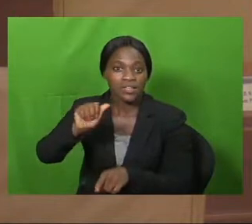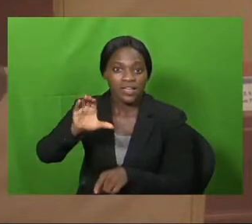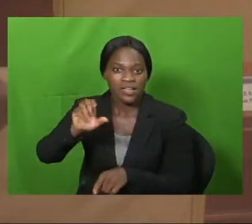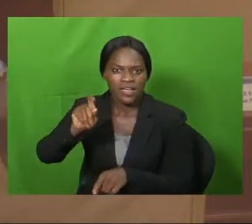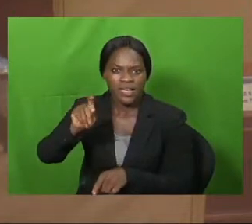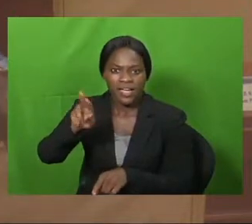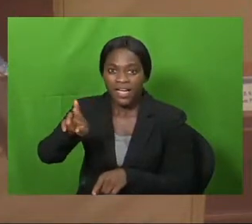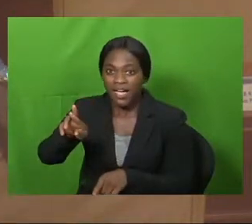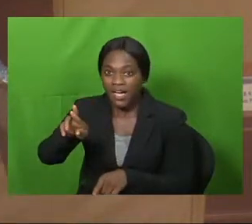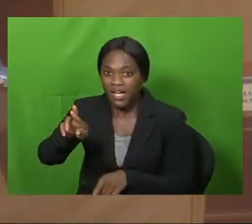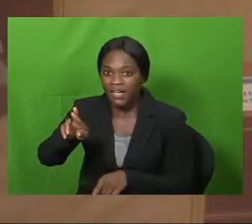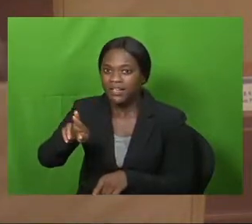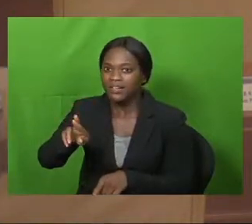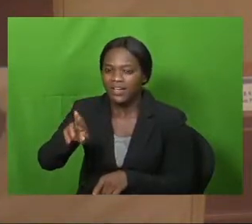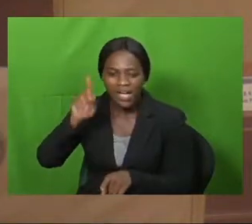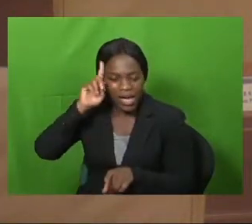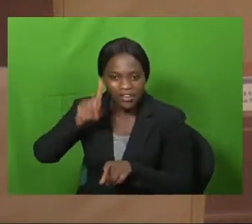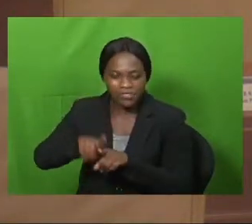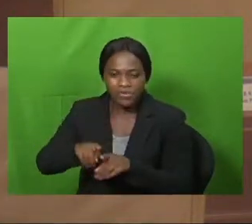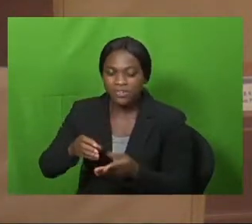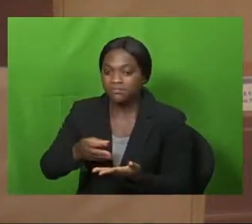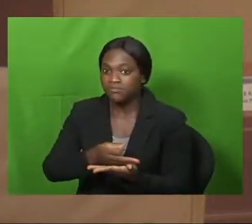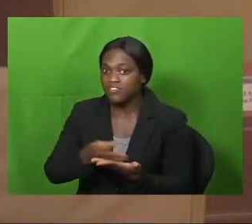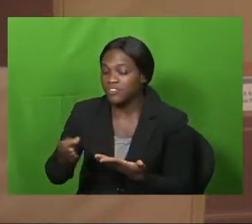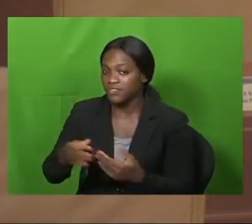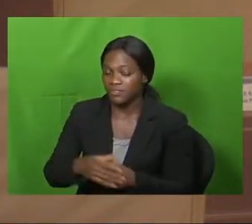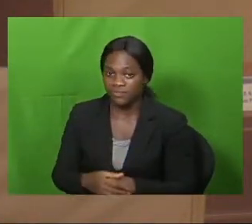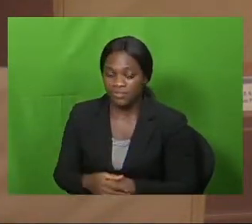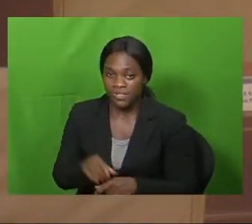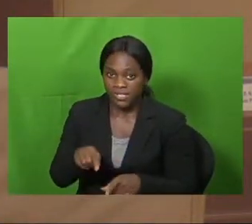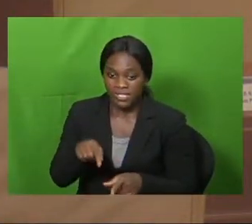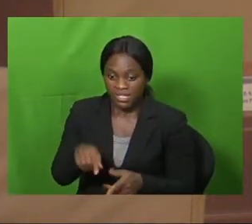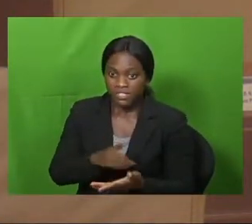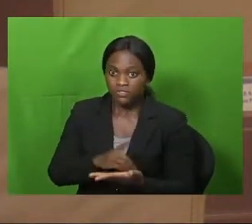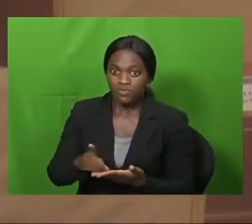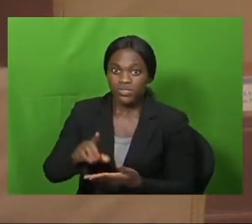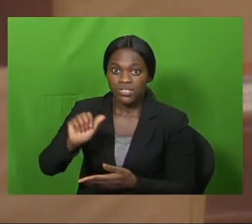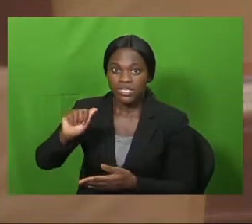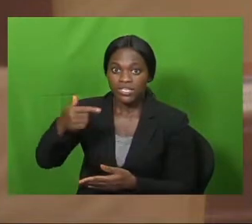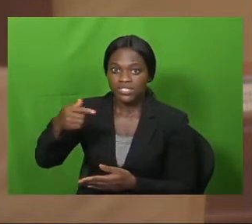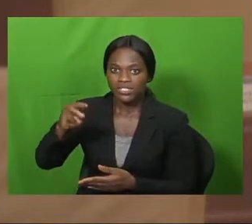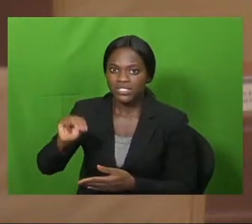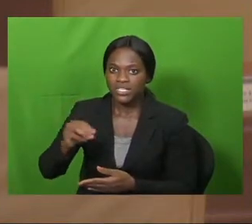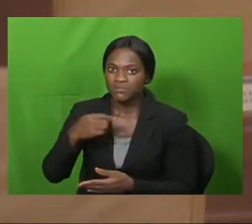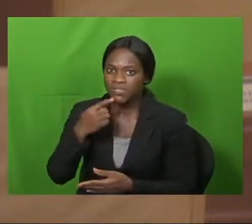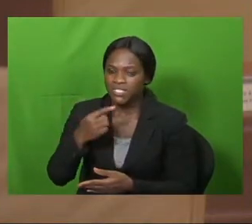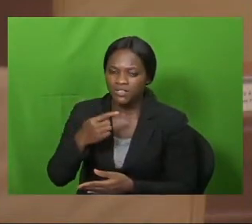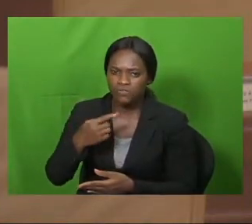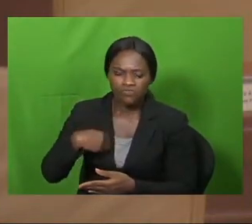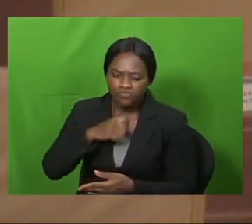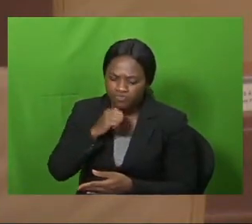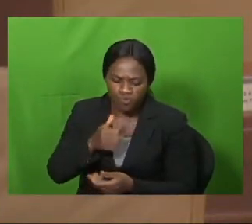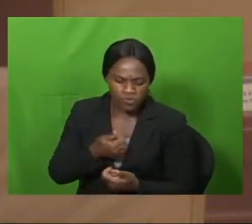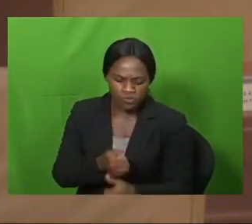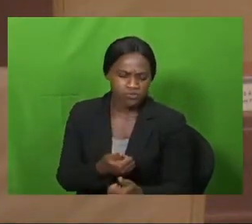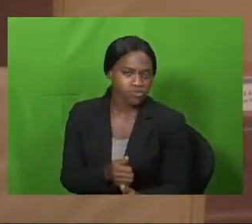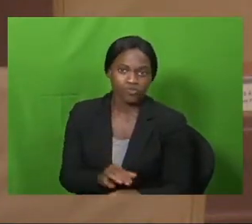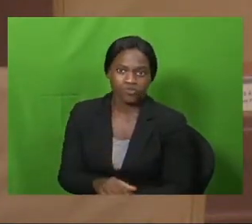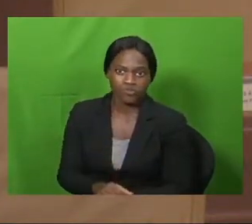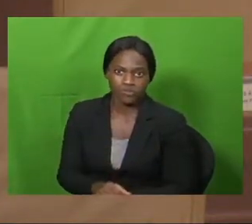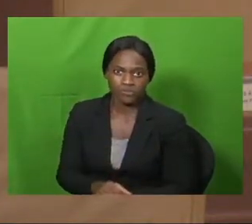Just this week, AGM announced that Arcade deal, they will no longer go by it. You came here with